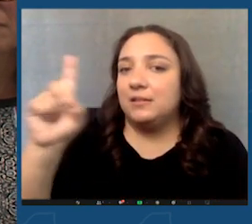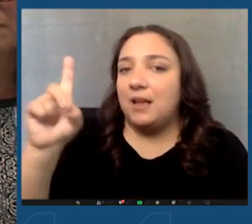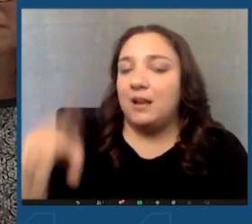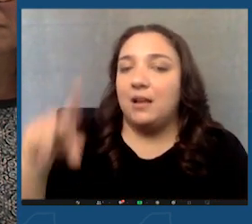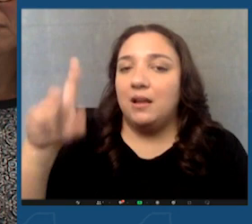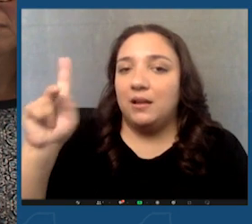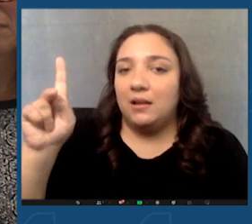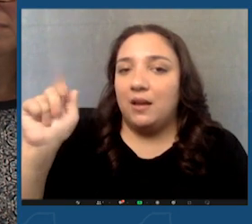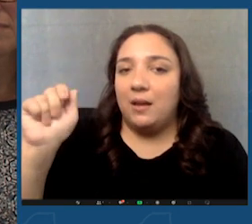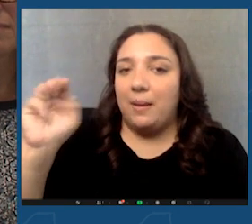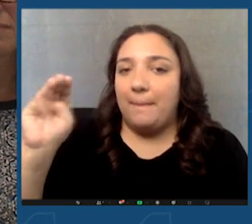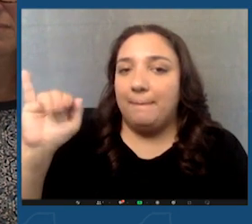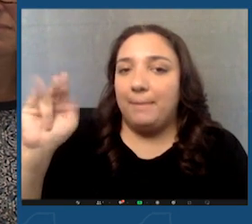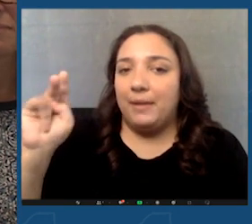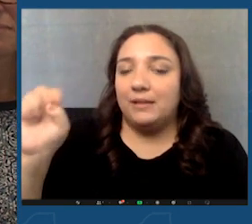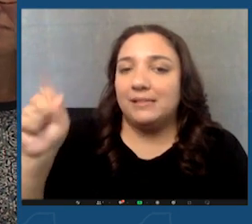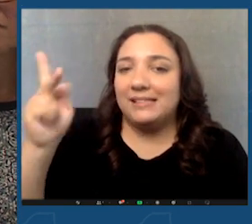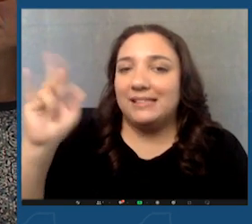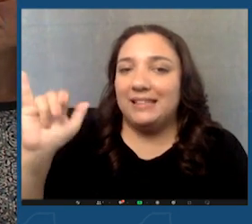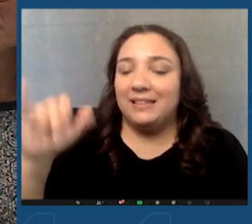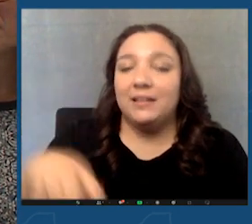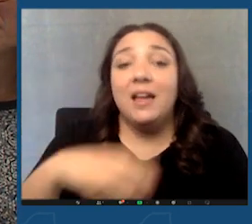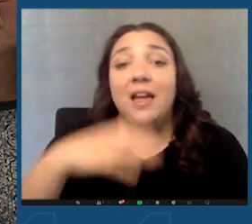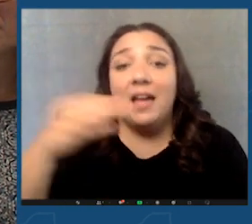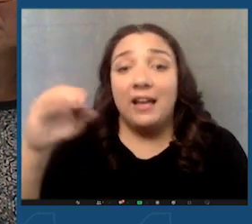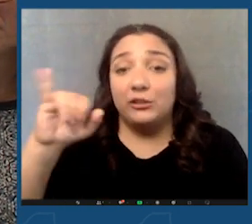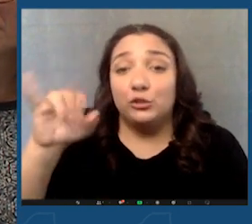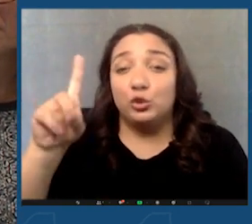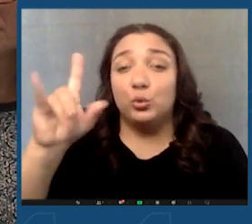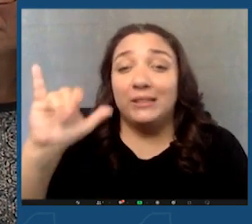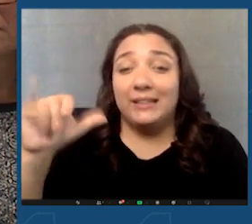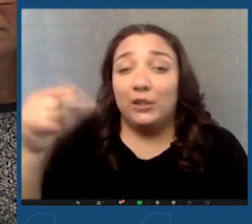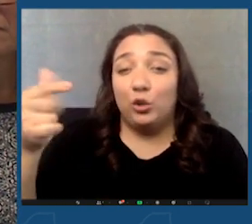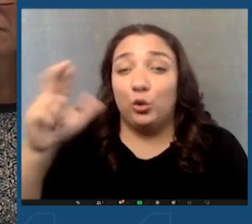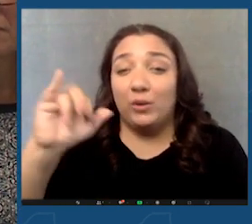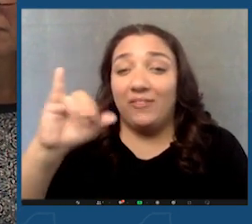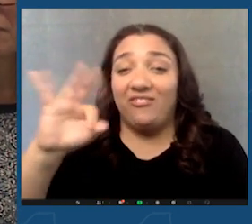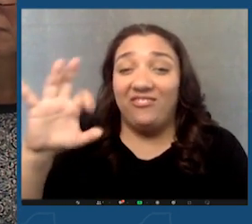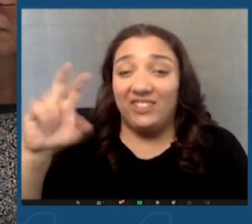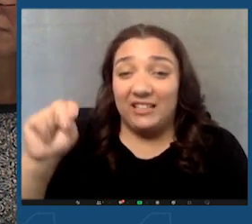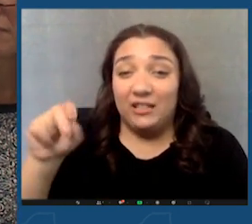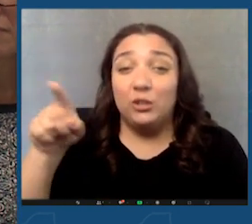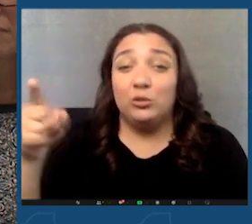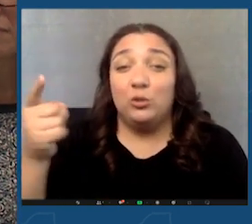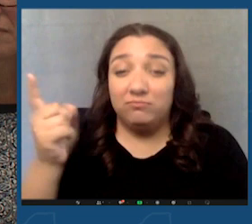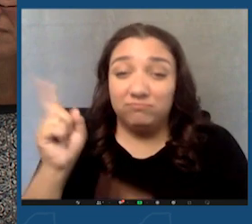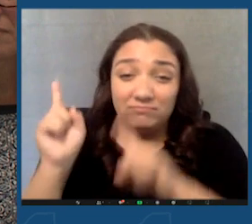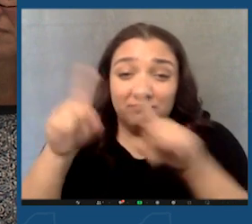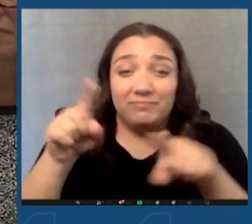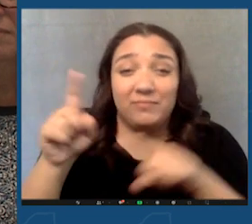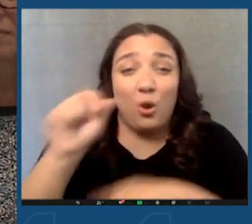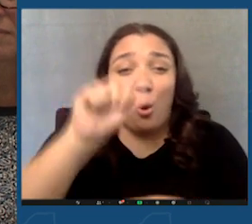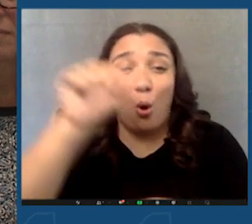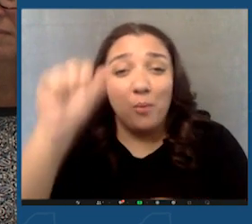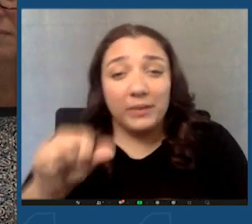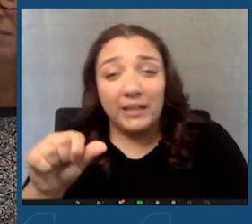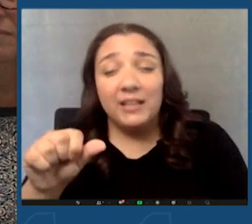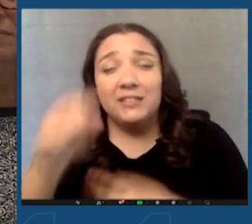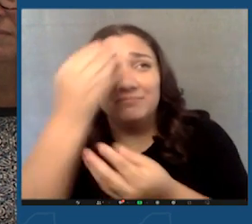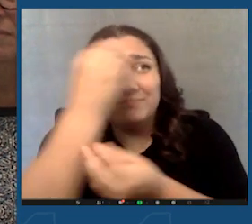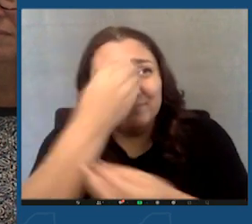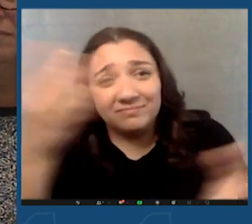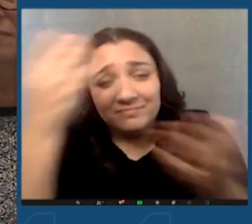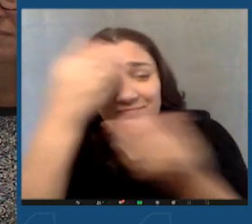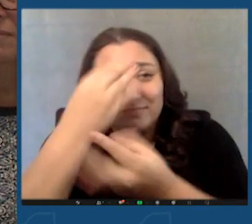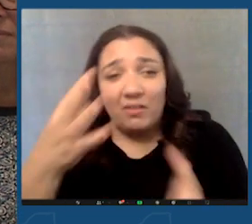for bringing these concerns to Albany and saying we have to work together to create these opportunities for children in their